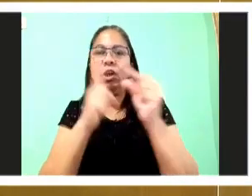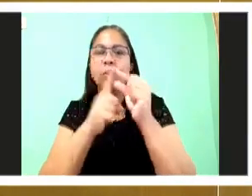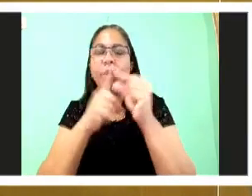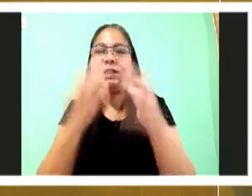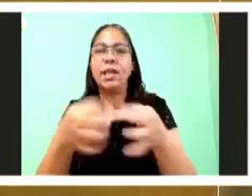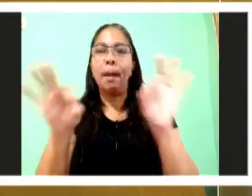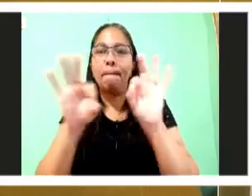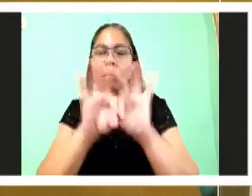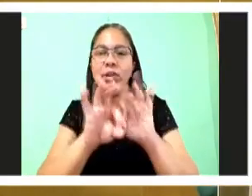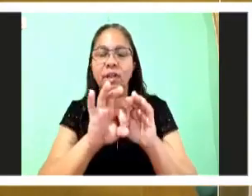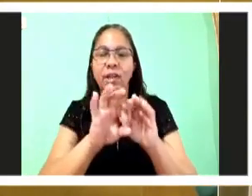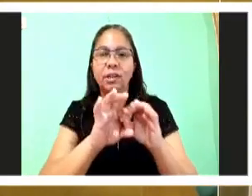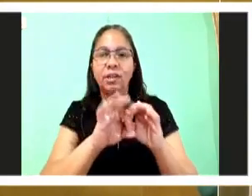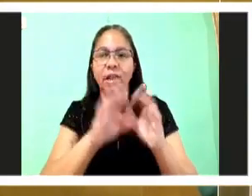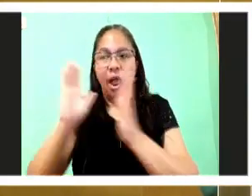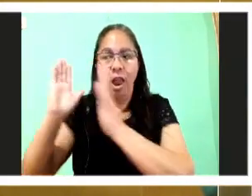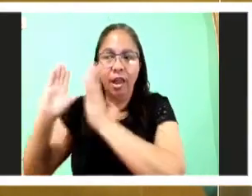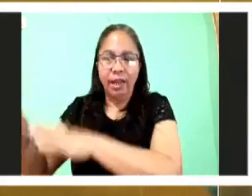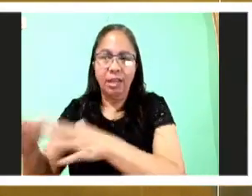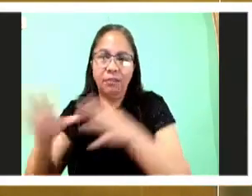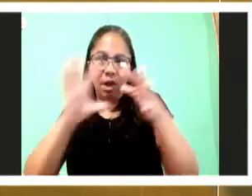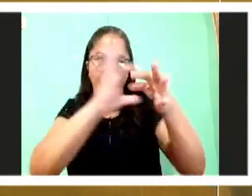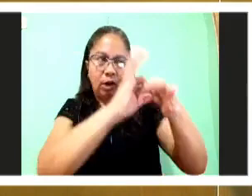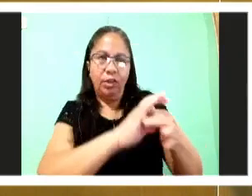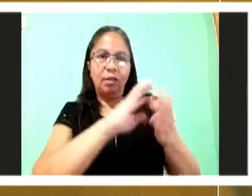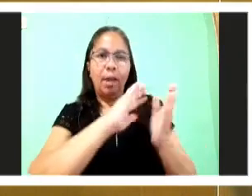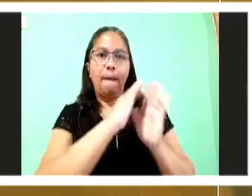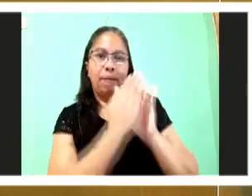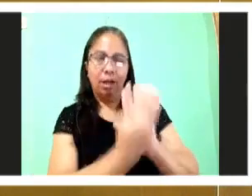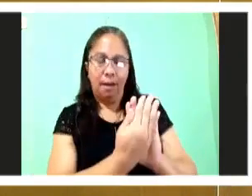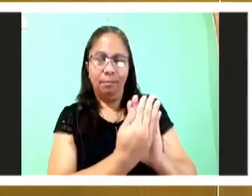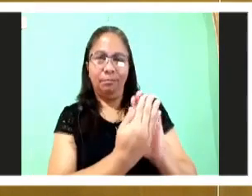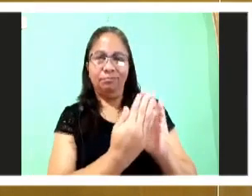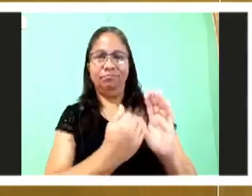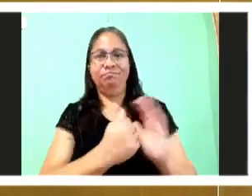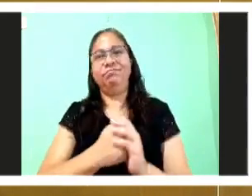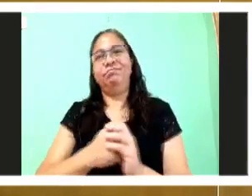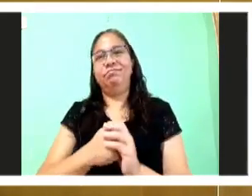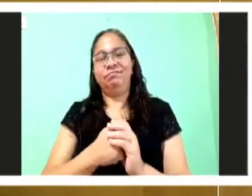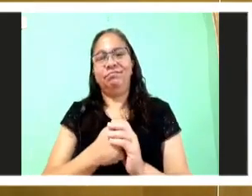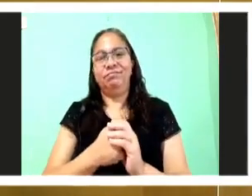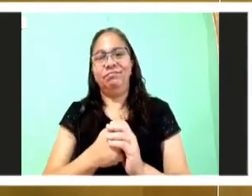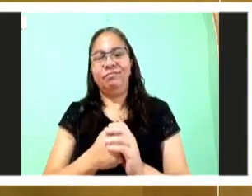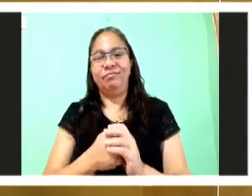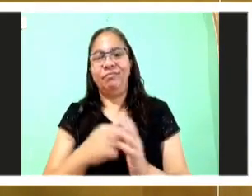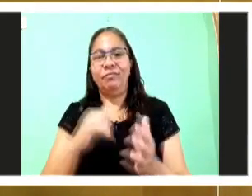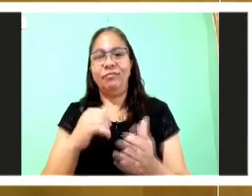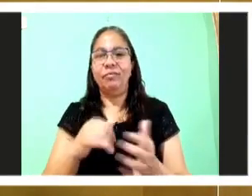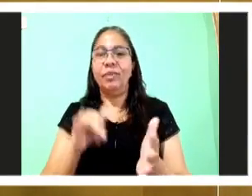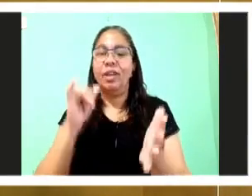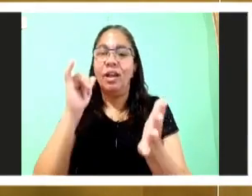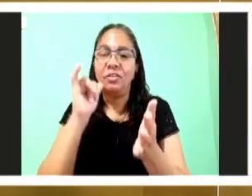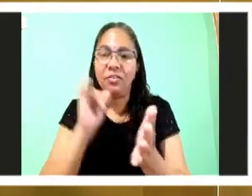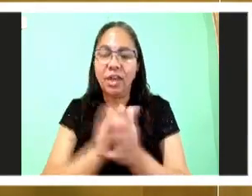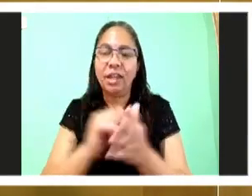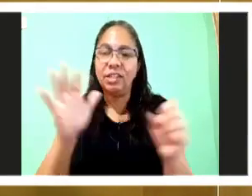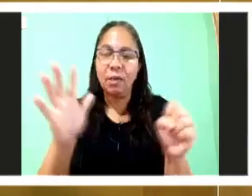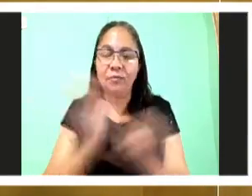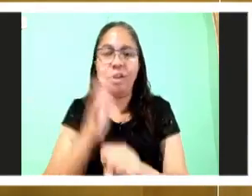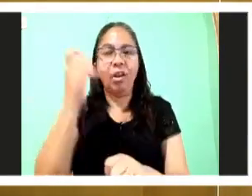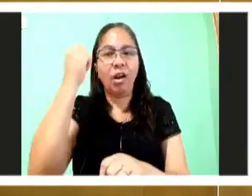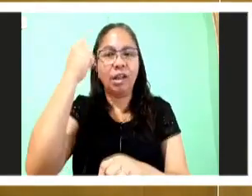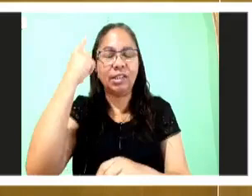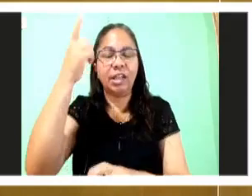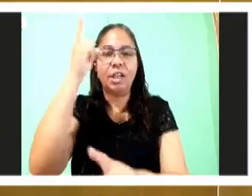cleave, become. One flesh. And that's the original understanding of marriage.